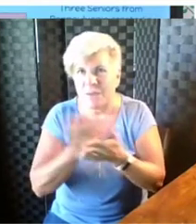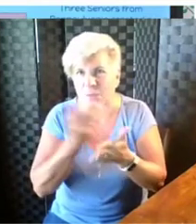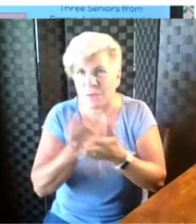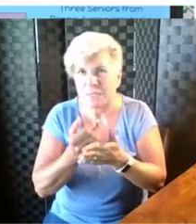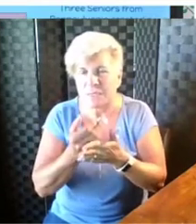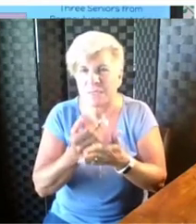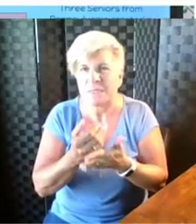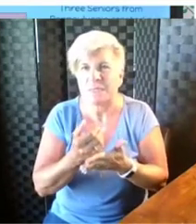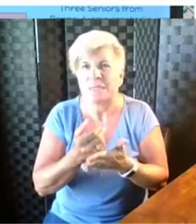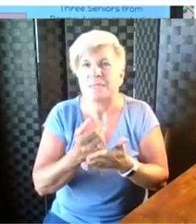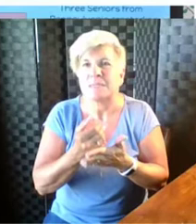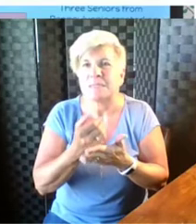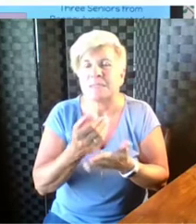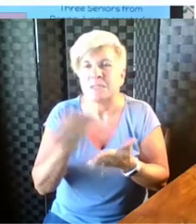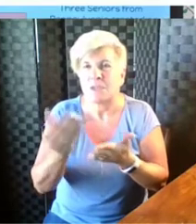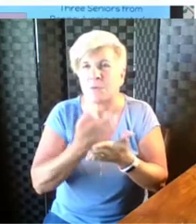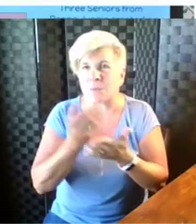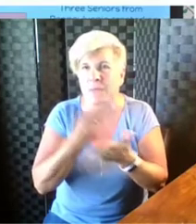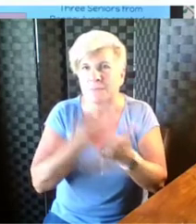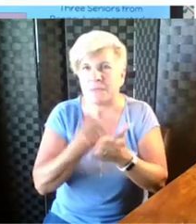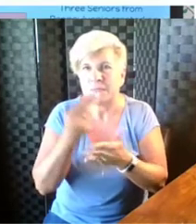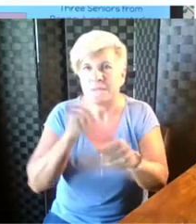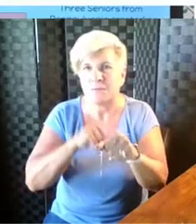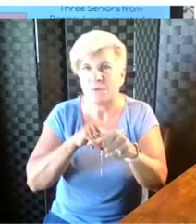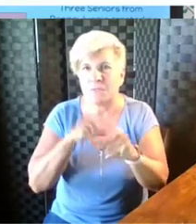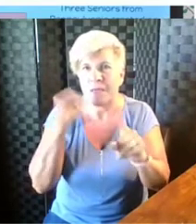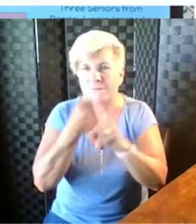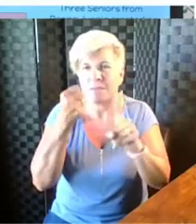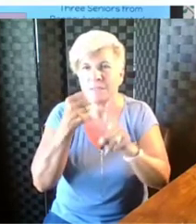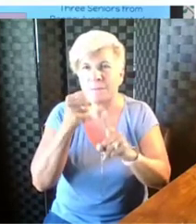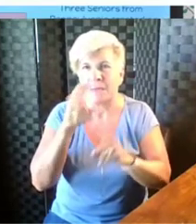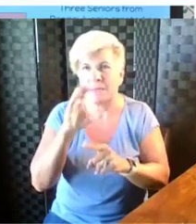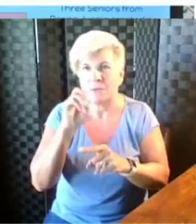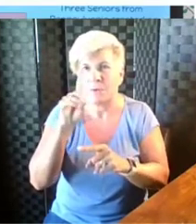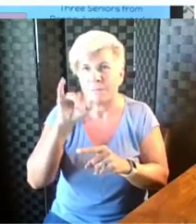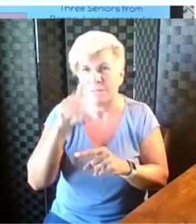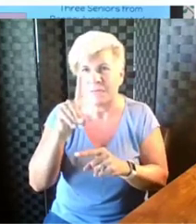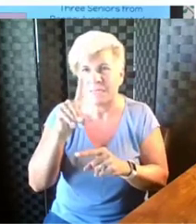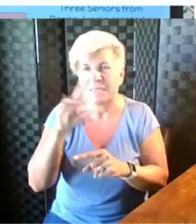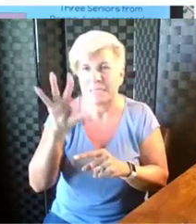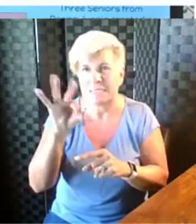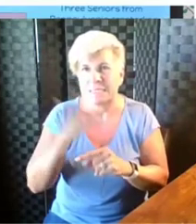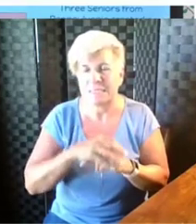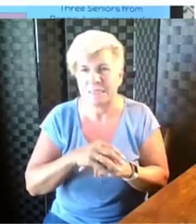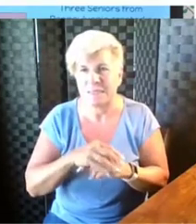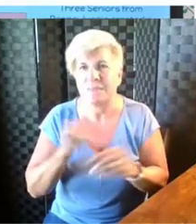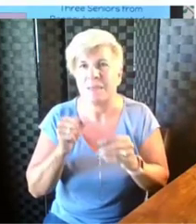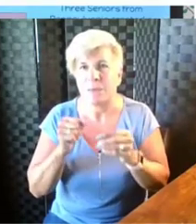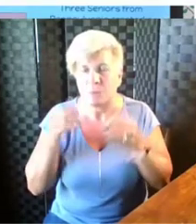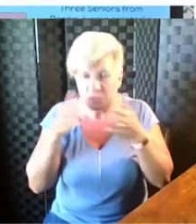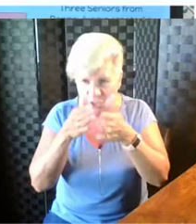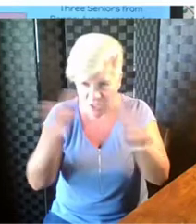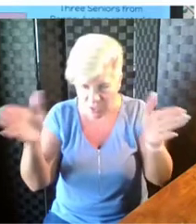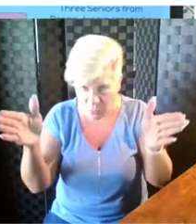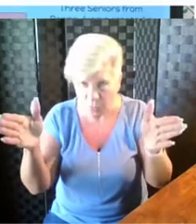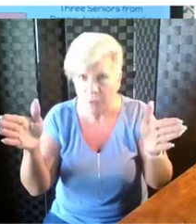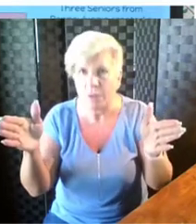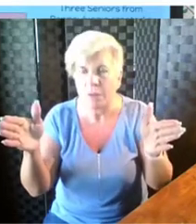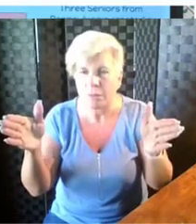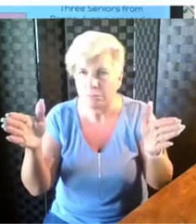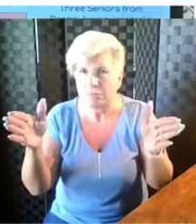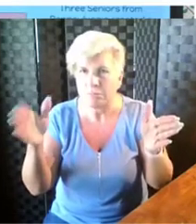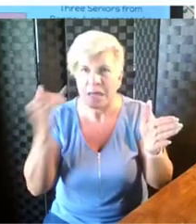nurses affected by coronavirus, right? That was the overall what that article was